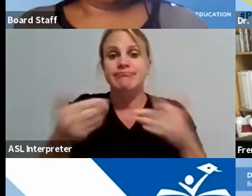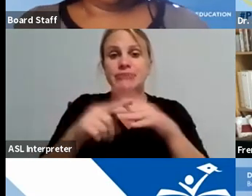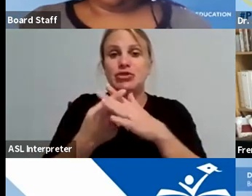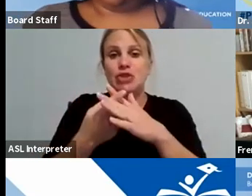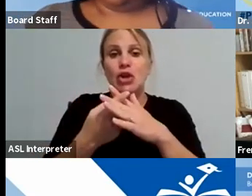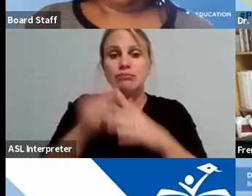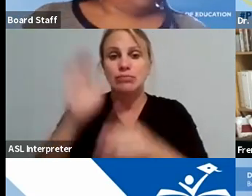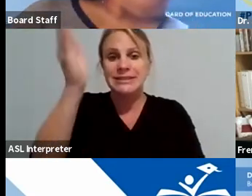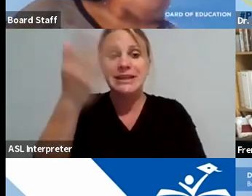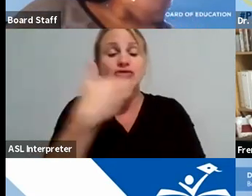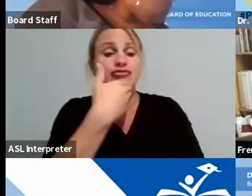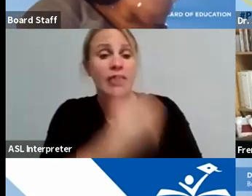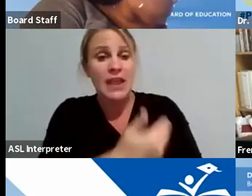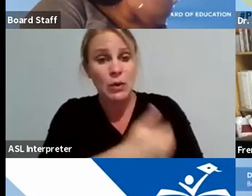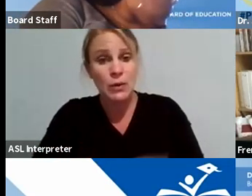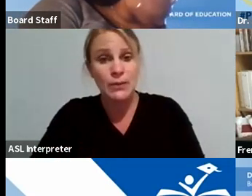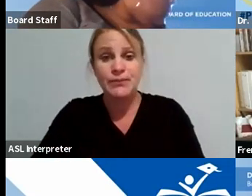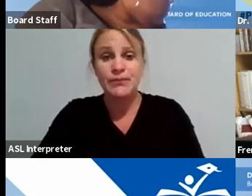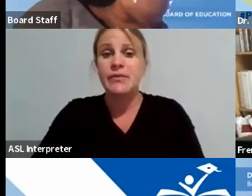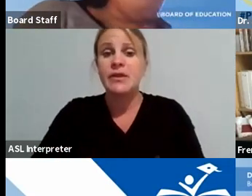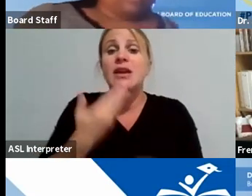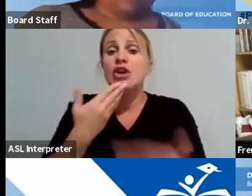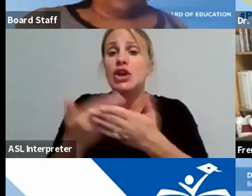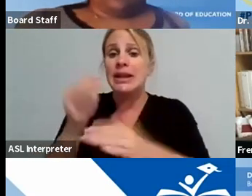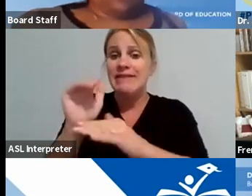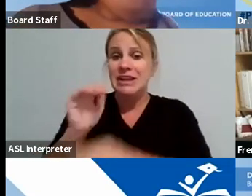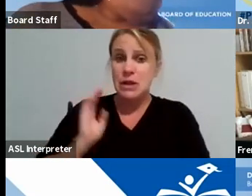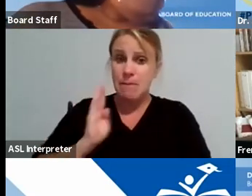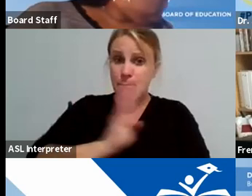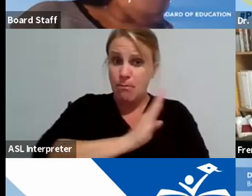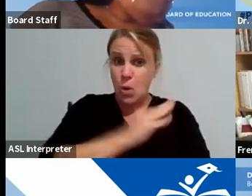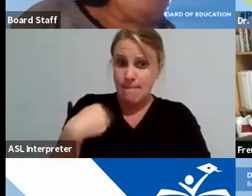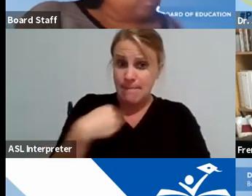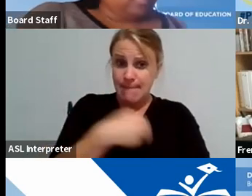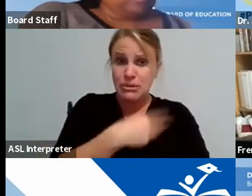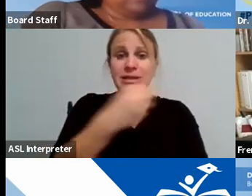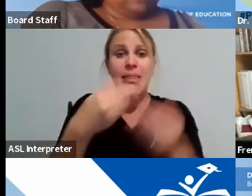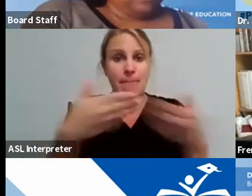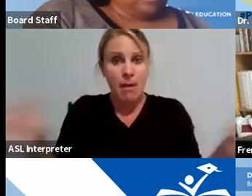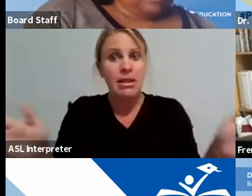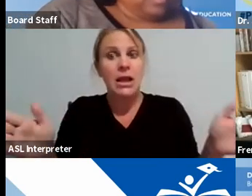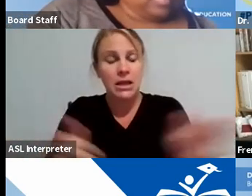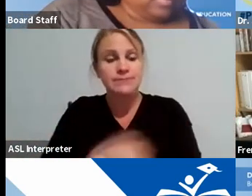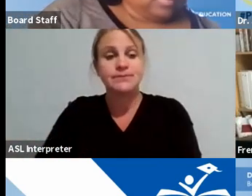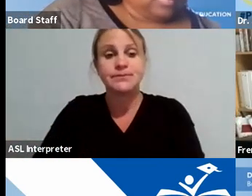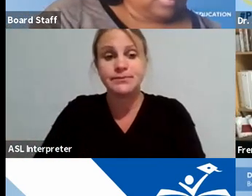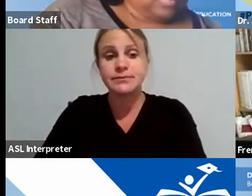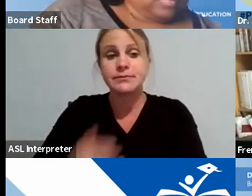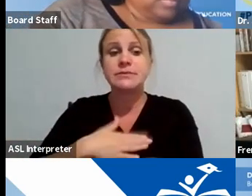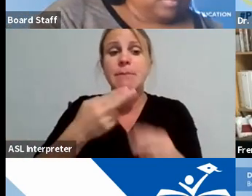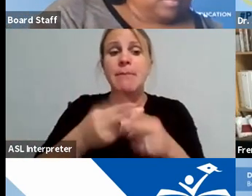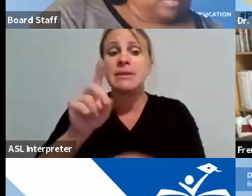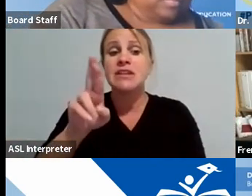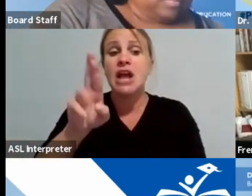Thank you, Dr. Miller, and good evening to the board members and good evening to the public. My name is Dr.